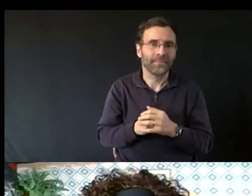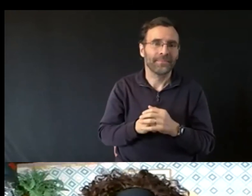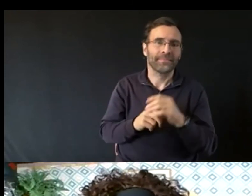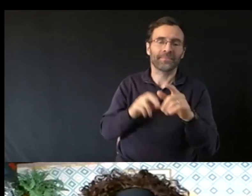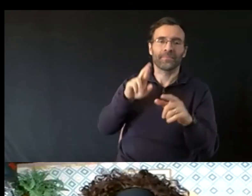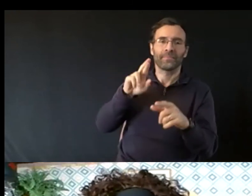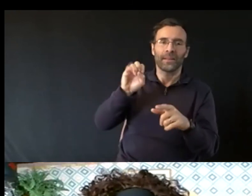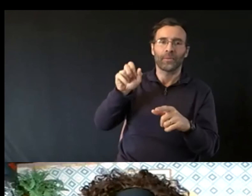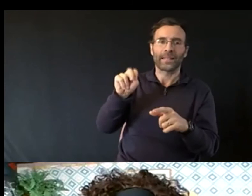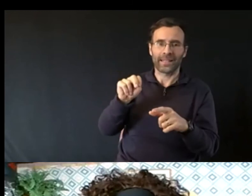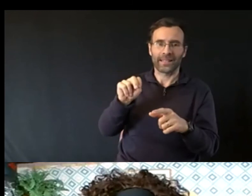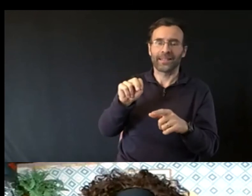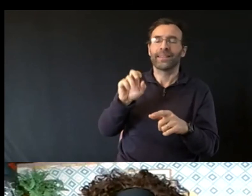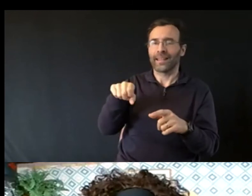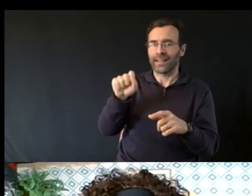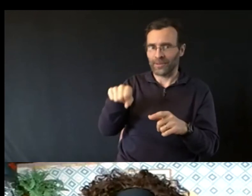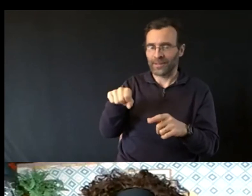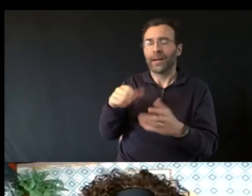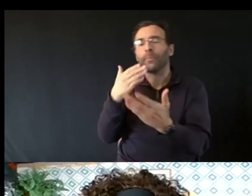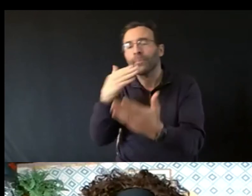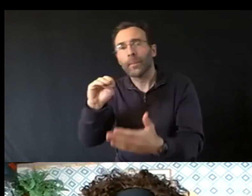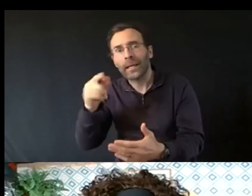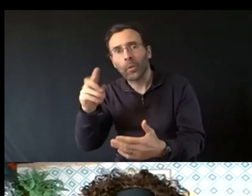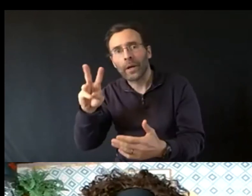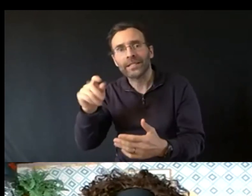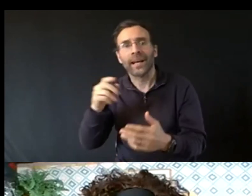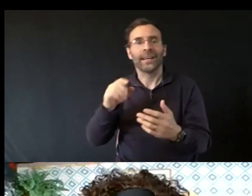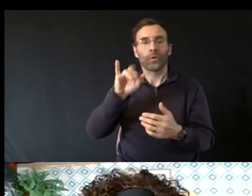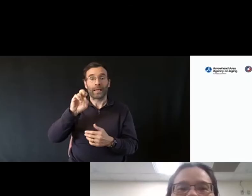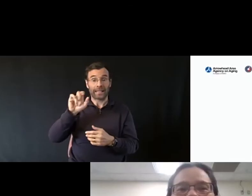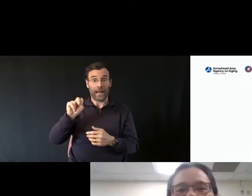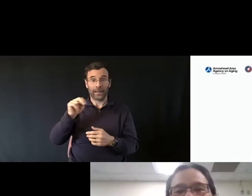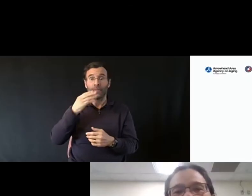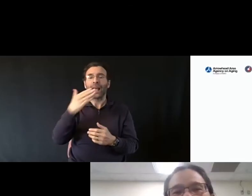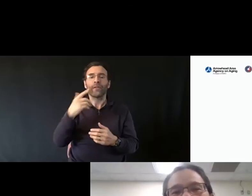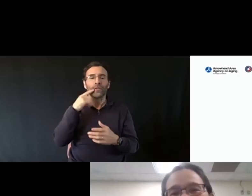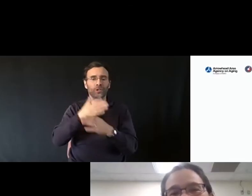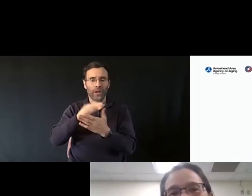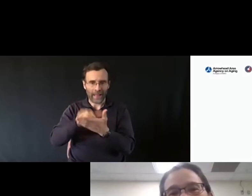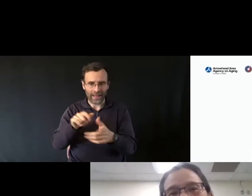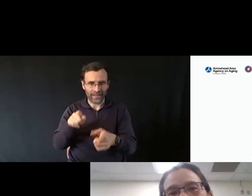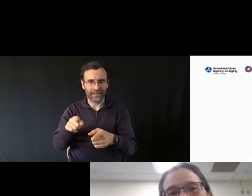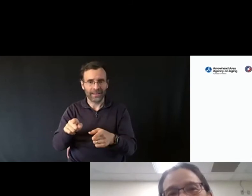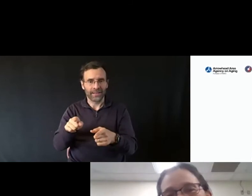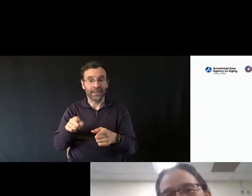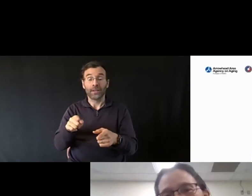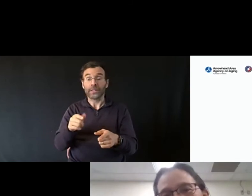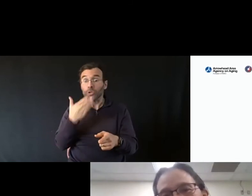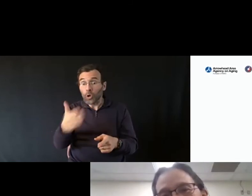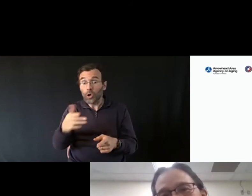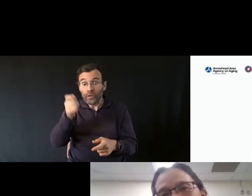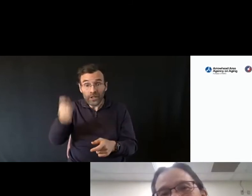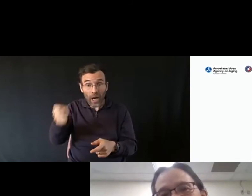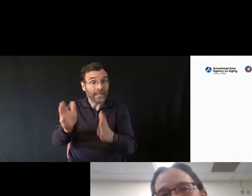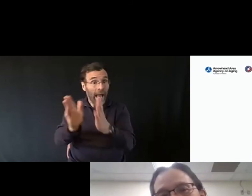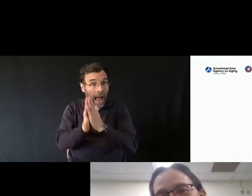That was great. Thank you for sharing that. It's and good of that judge, I guess, to ask and